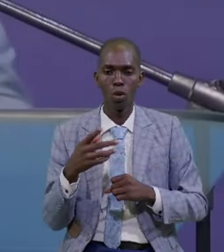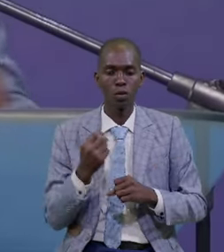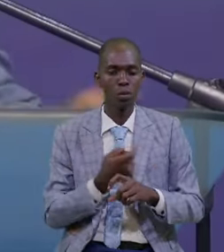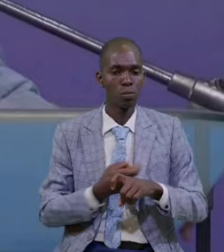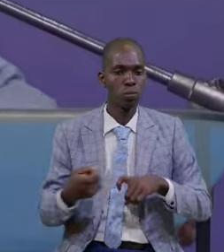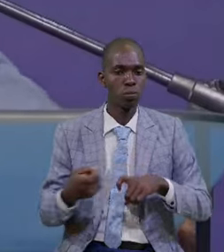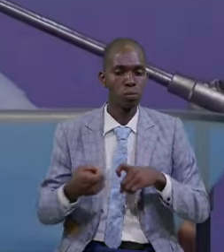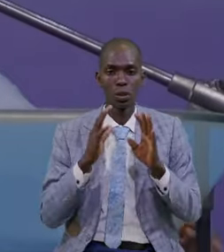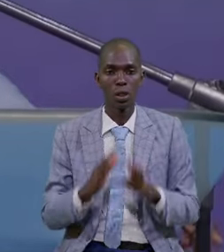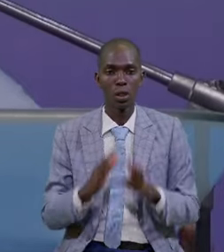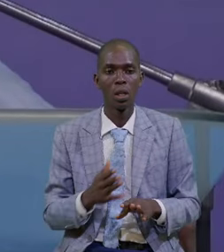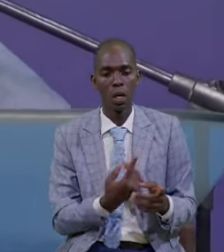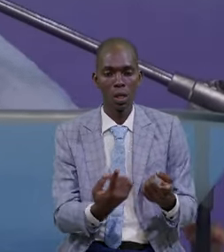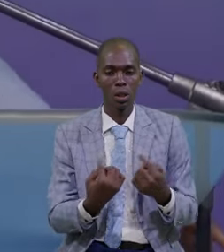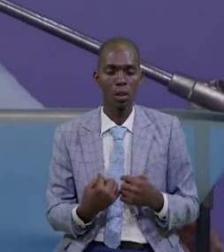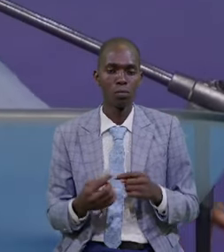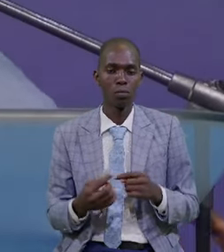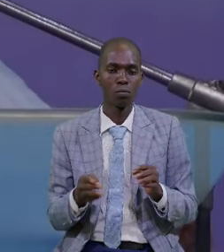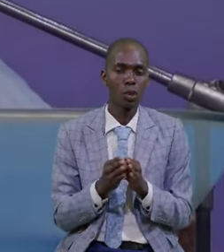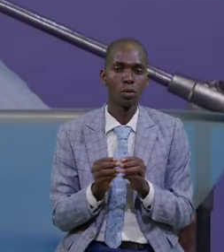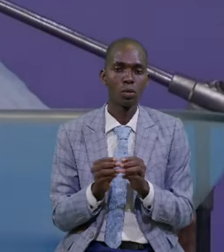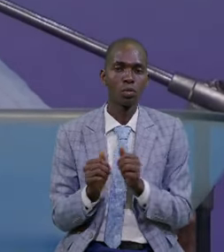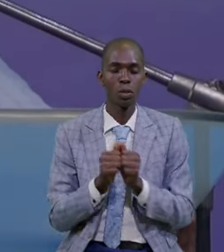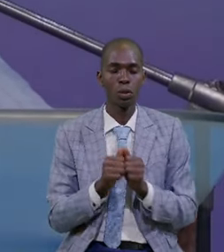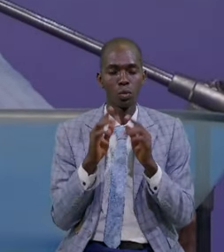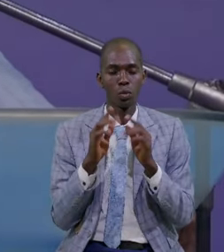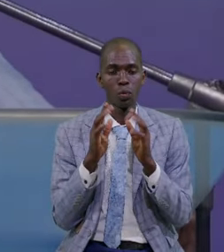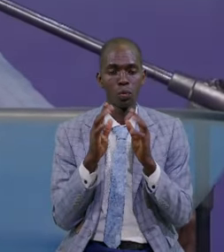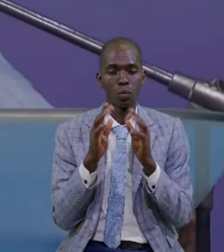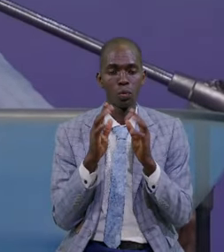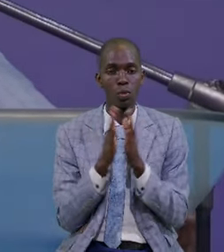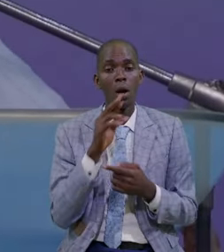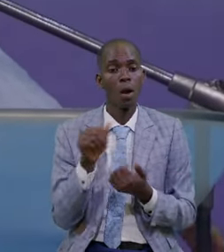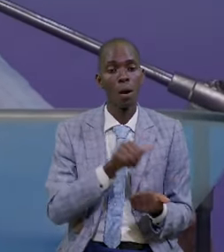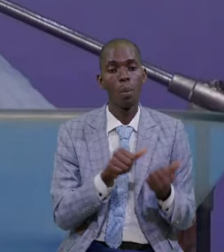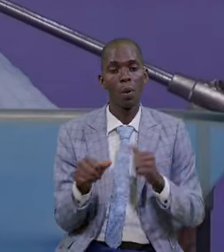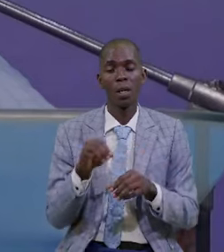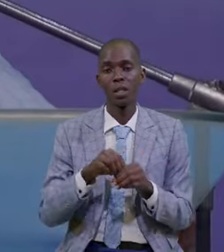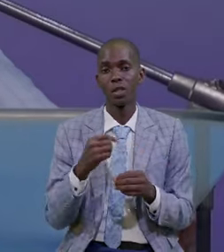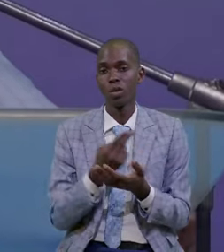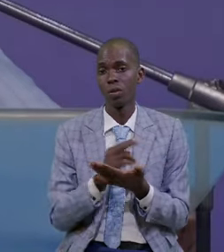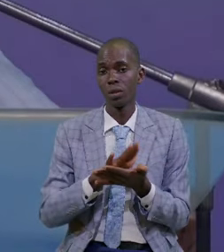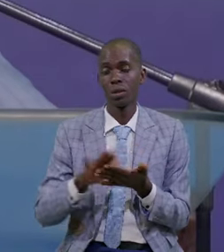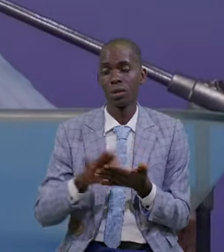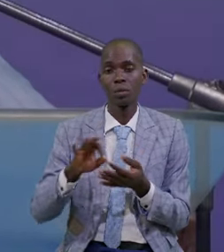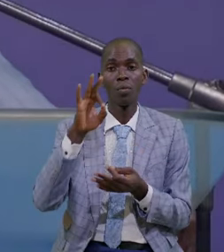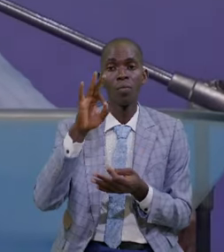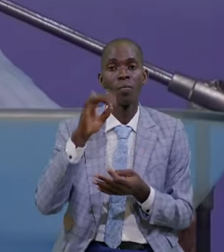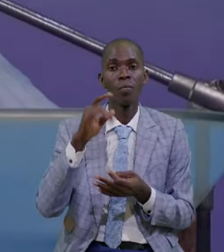pray. When you are baptized in the Holy Ghost, and you have the resident